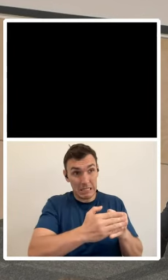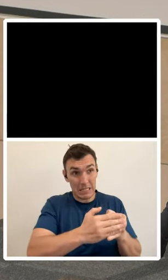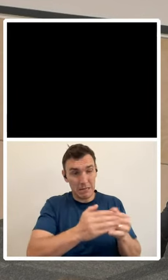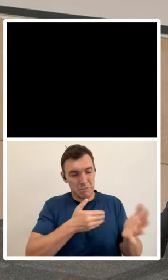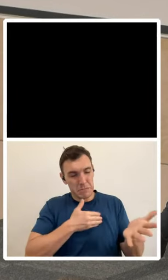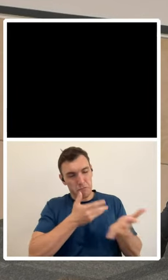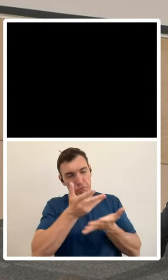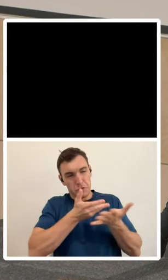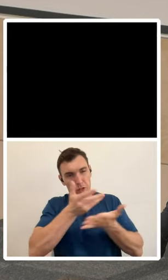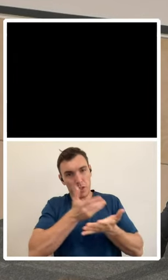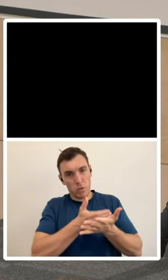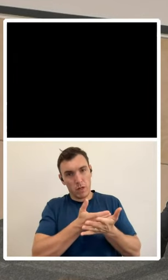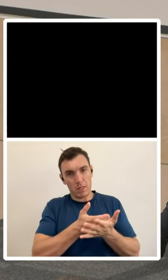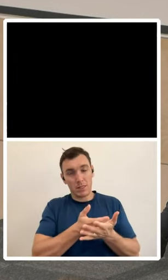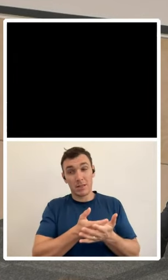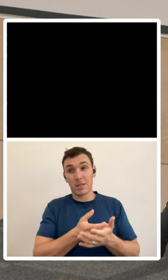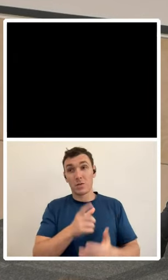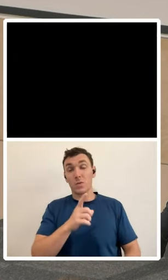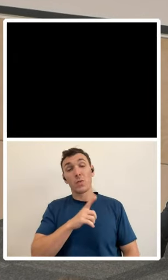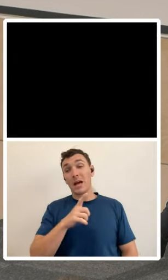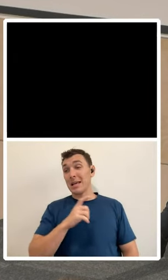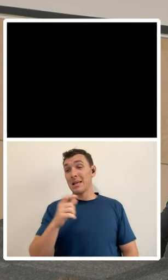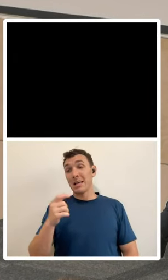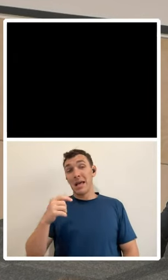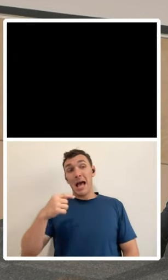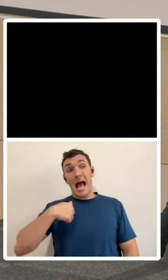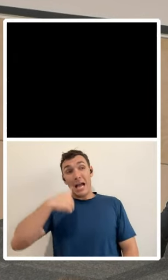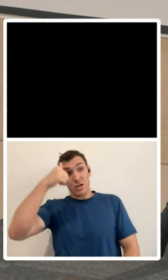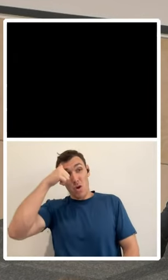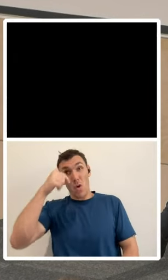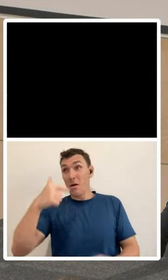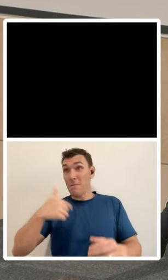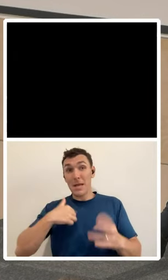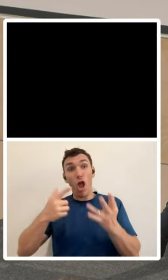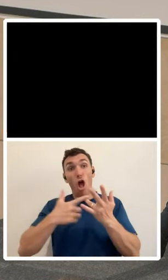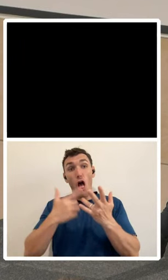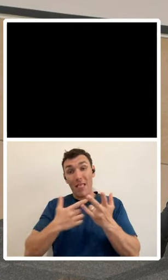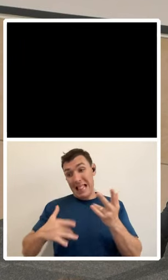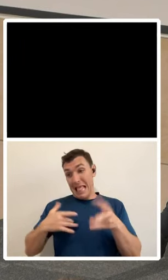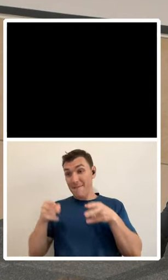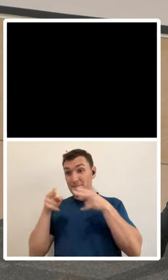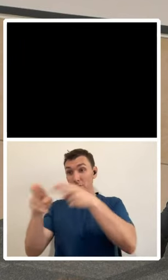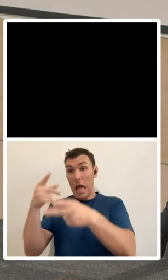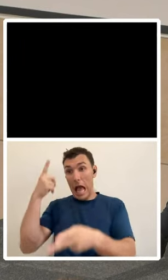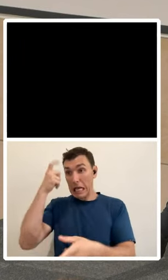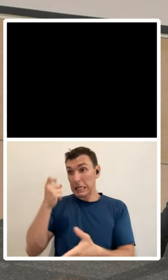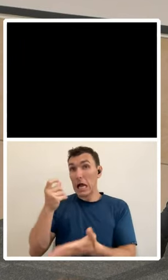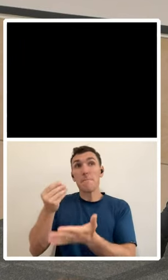money to do what I do now, and I'm well aware that I'm fighting against people a lot richer and a lot more powerful than me, and we're probably